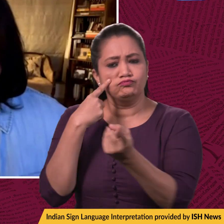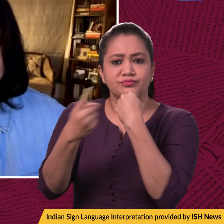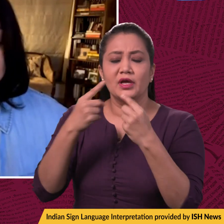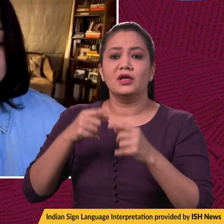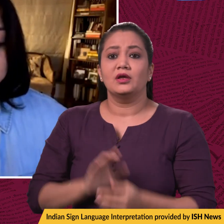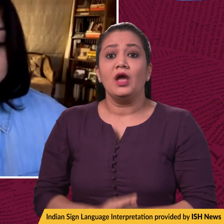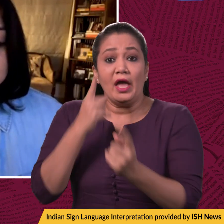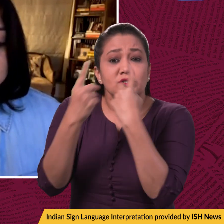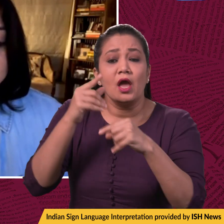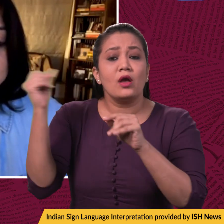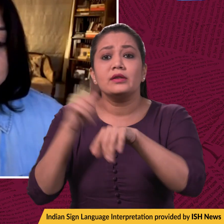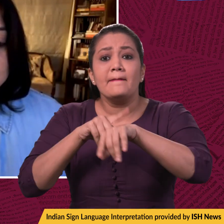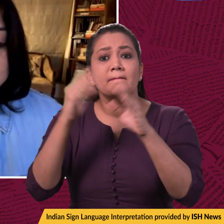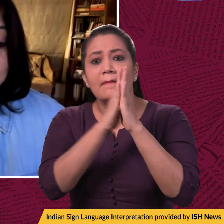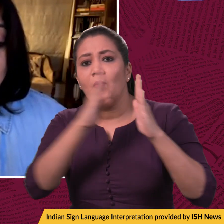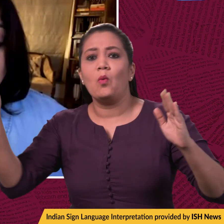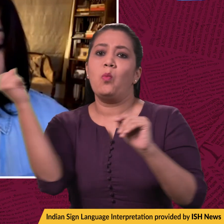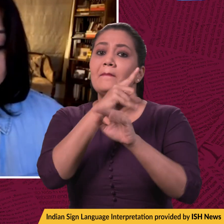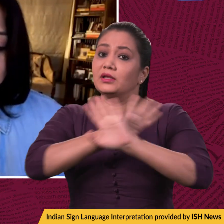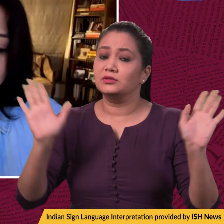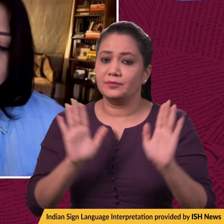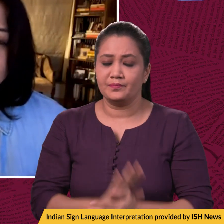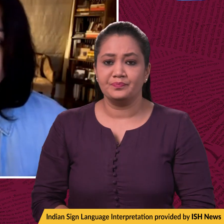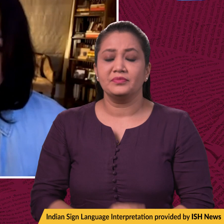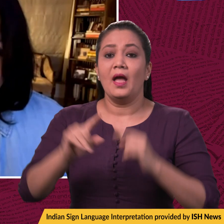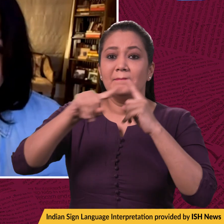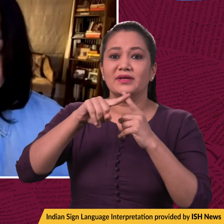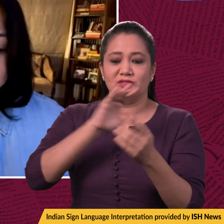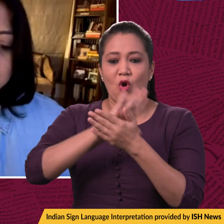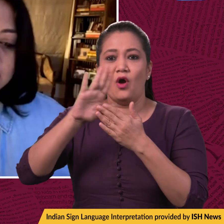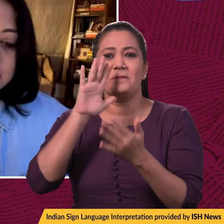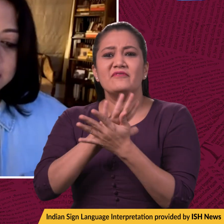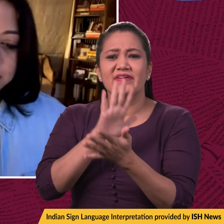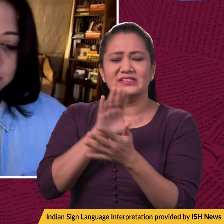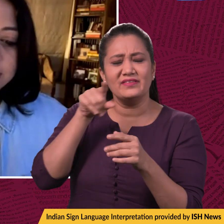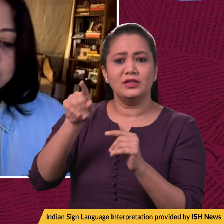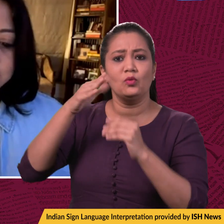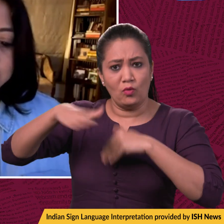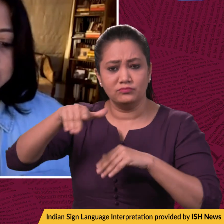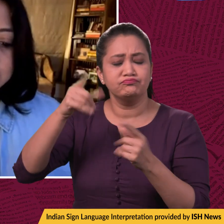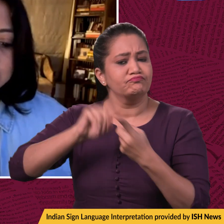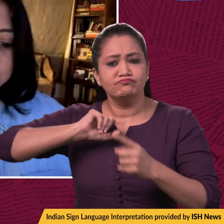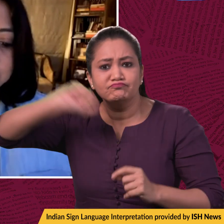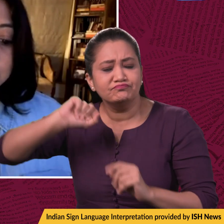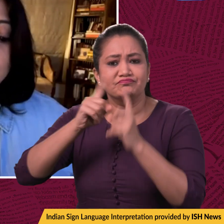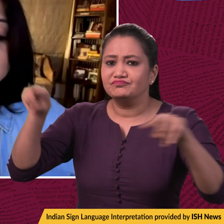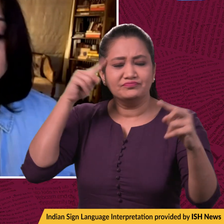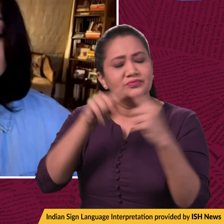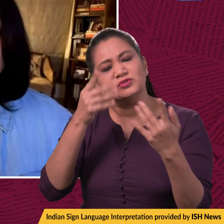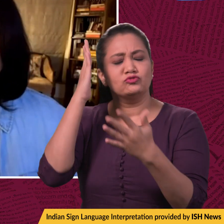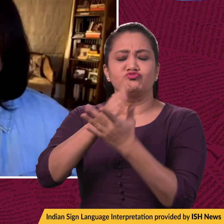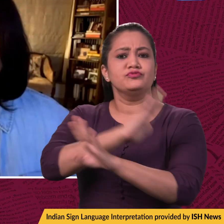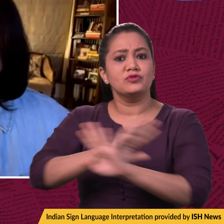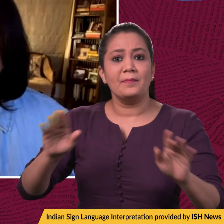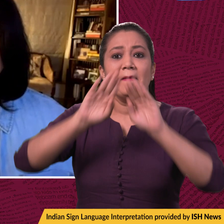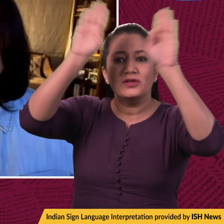investigation within a month. The government also decided to call off the ongoing Hornbill Festival in protest to the civilian killings. However, stalls at the venue